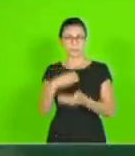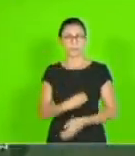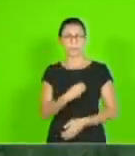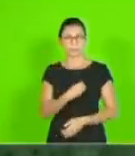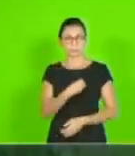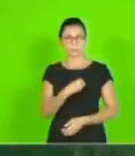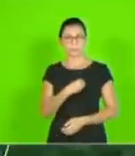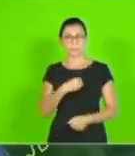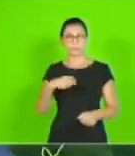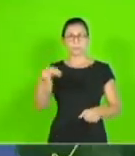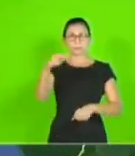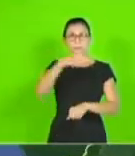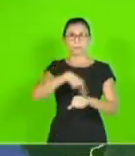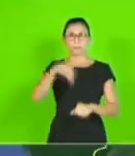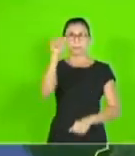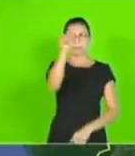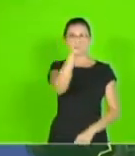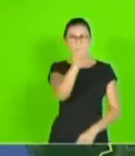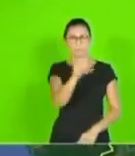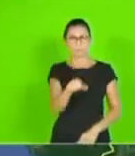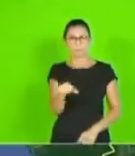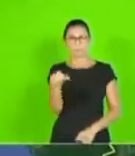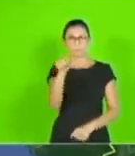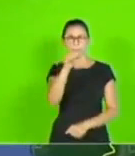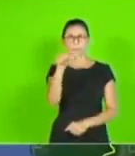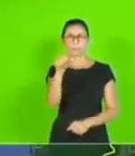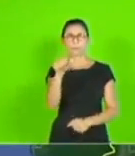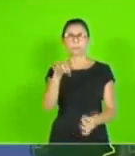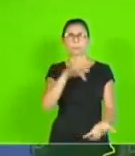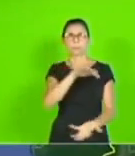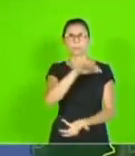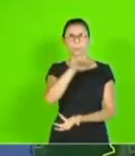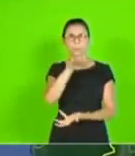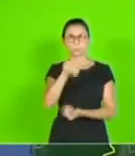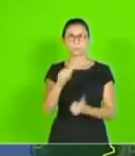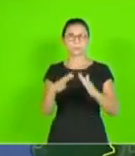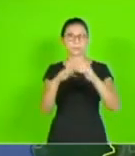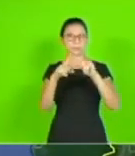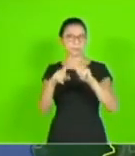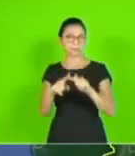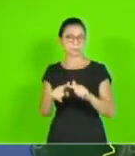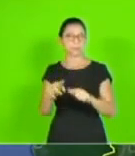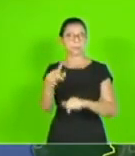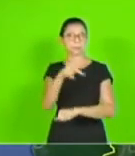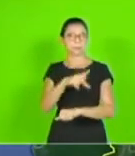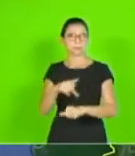Maranatha Christian Church is present in nations all over the continents of the world.